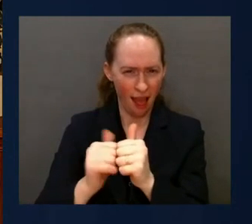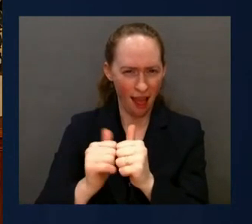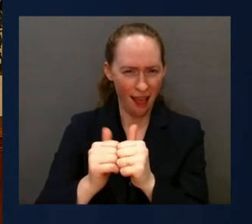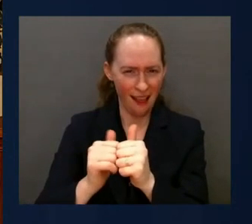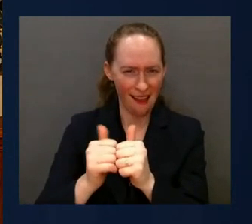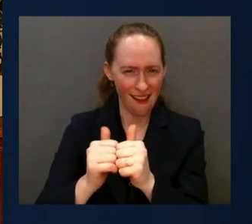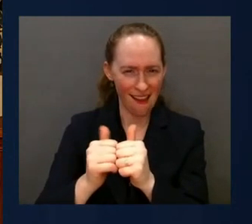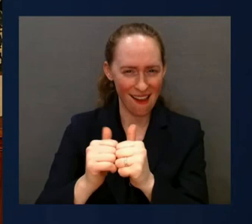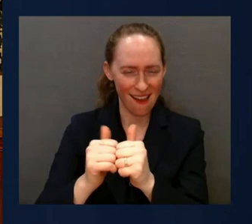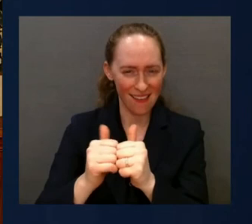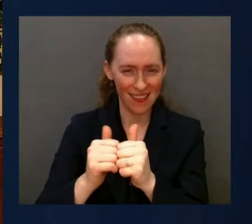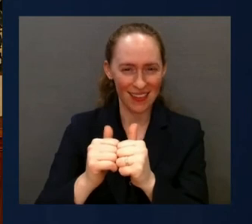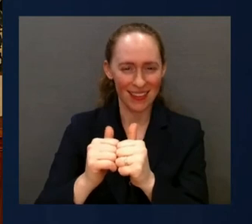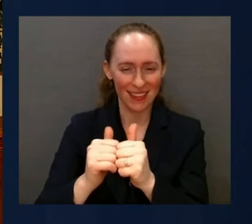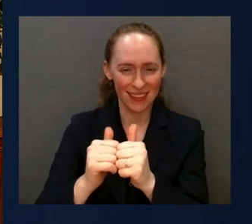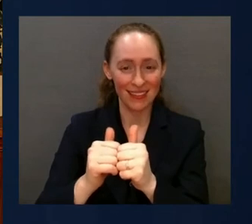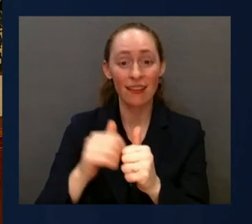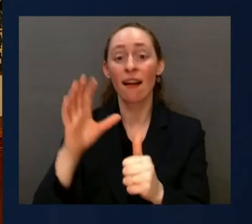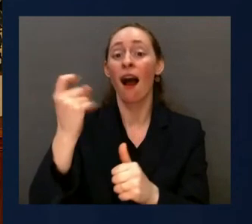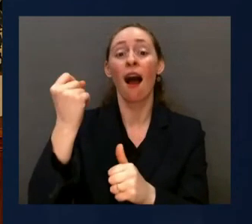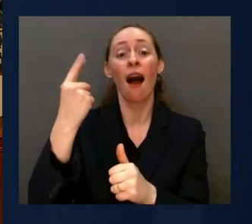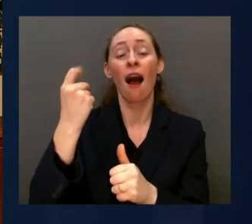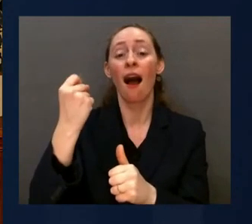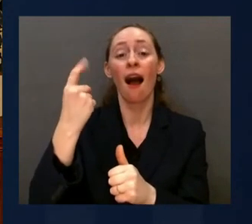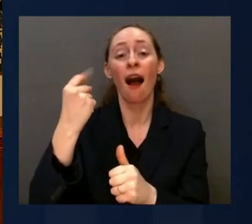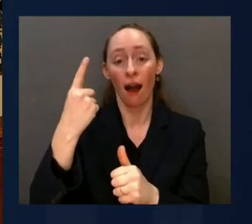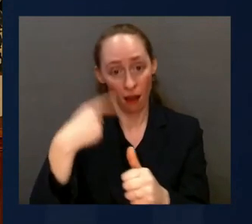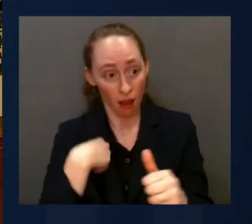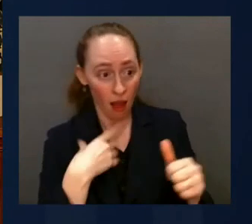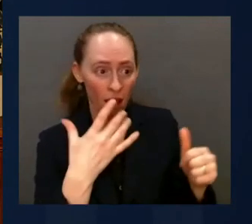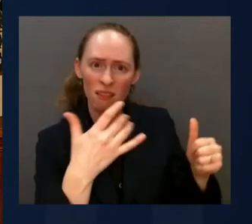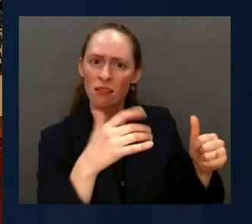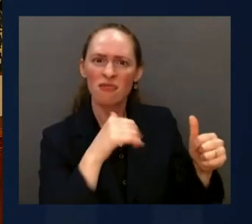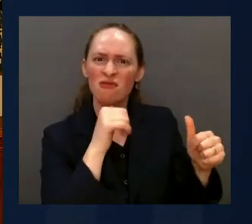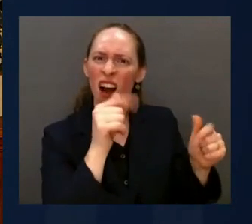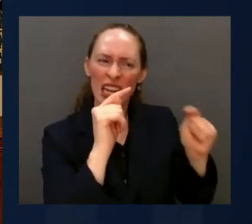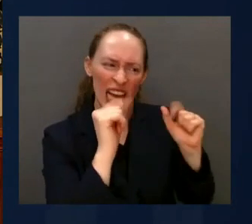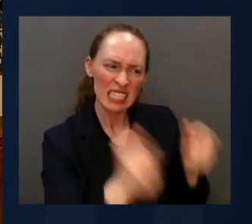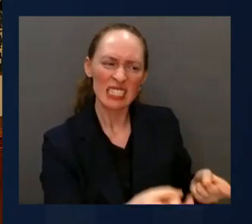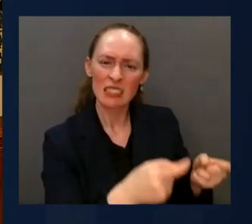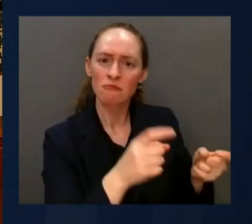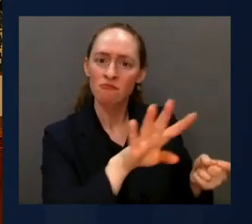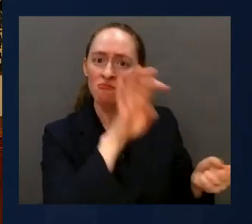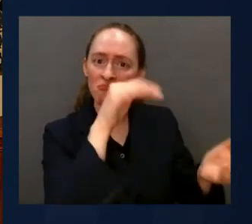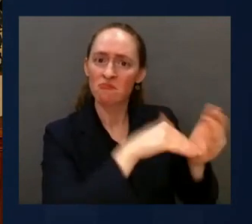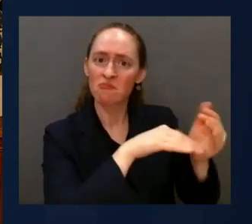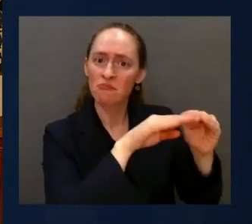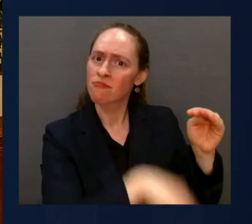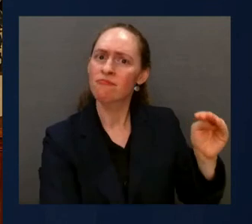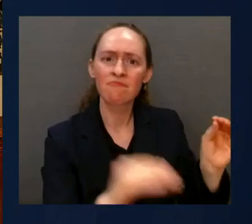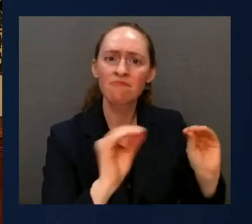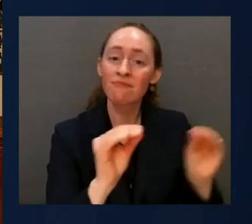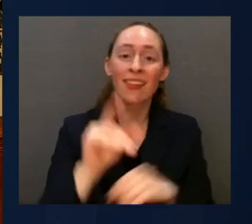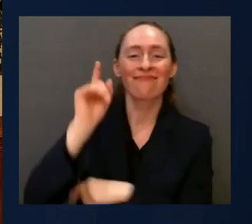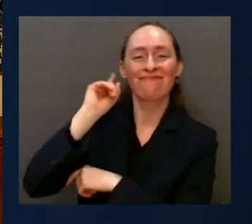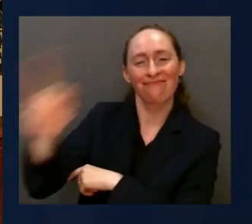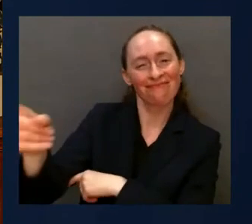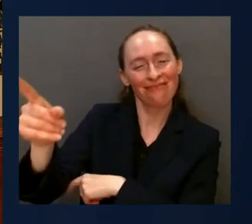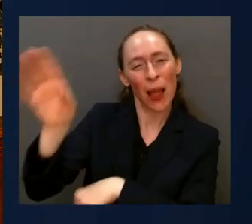way we talked about tonight, by making sure that the wealthy and big corporations pay their fair share. Look. Here's the deal.